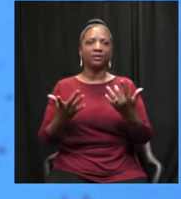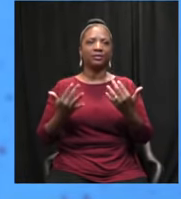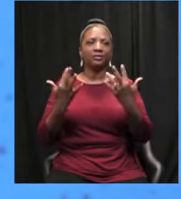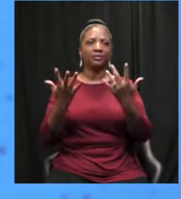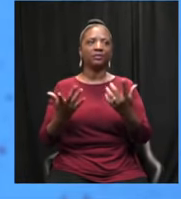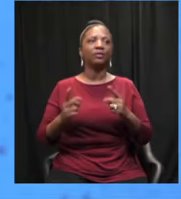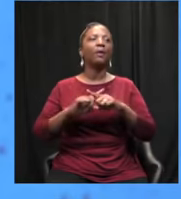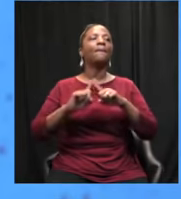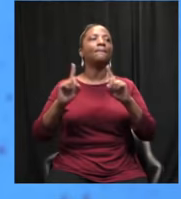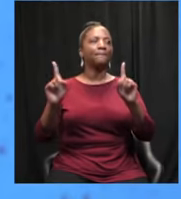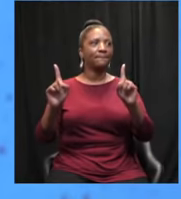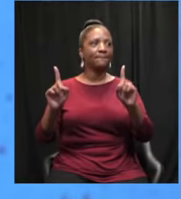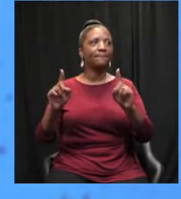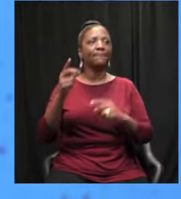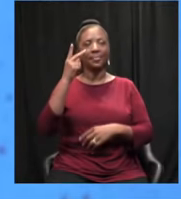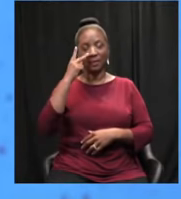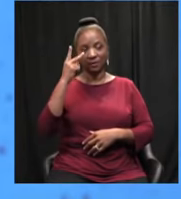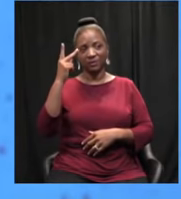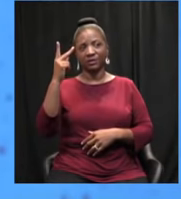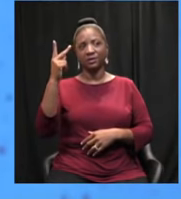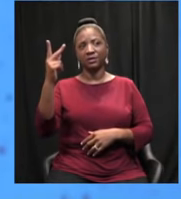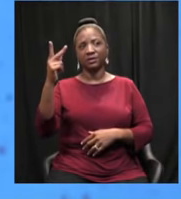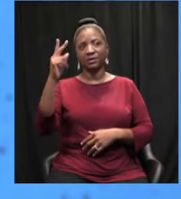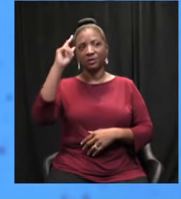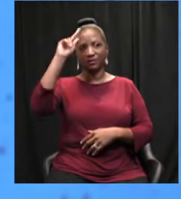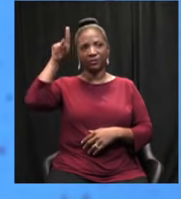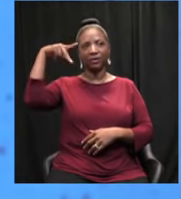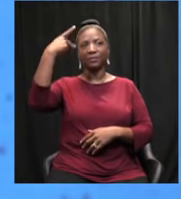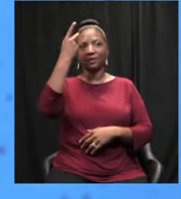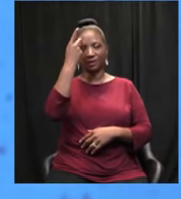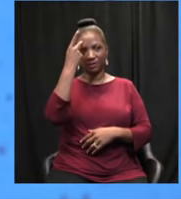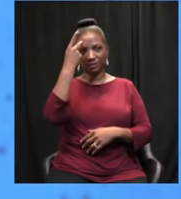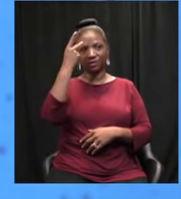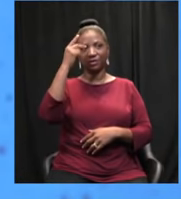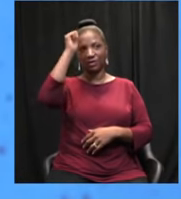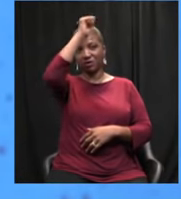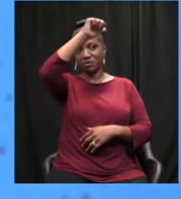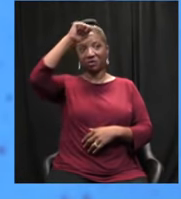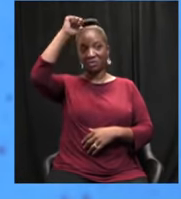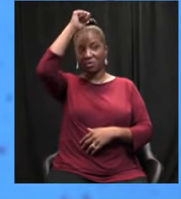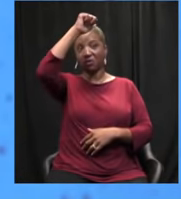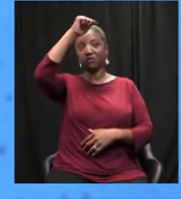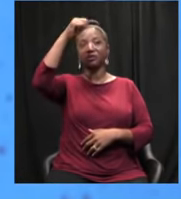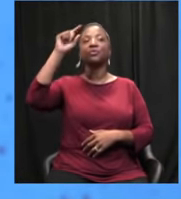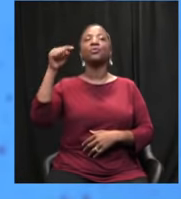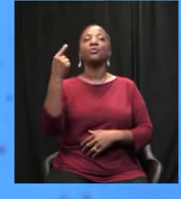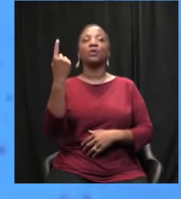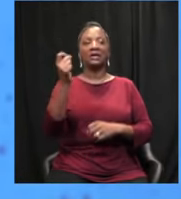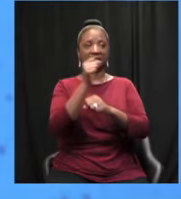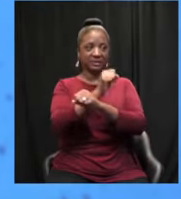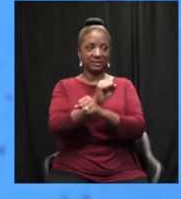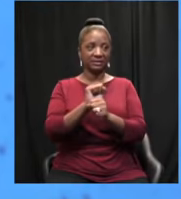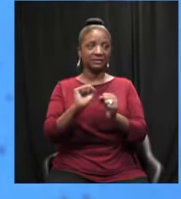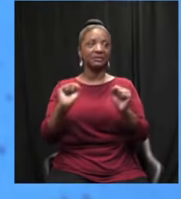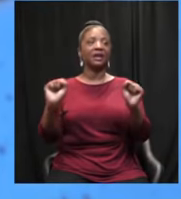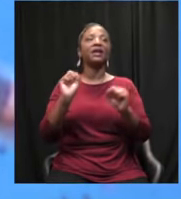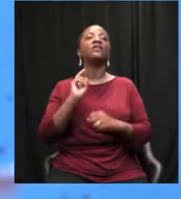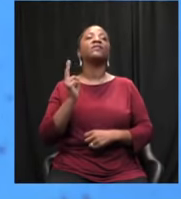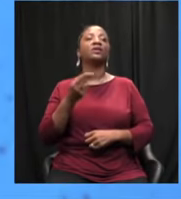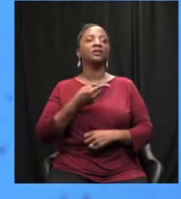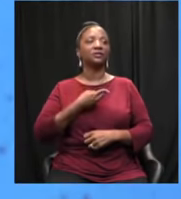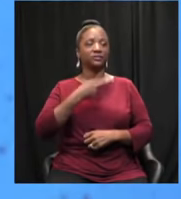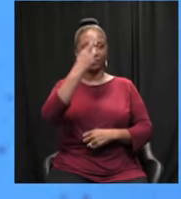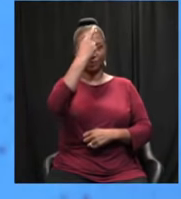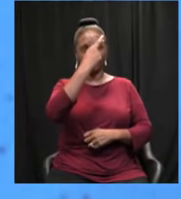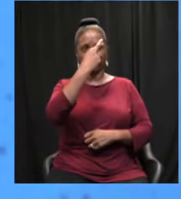looking for a political Messiah, somebody to deliver them from the Romans, deliver them politically, deliver them with greater